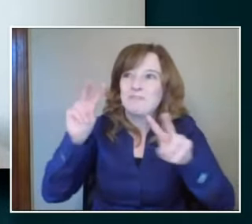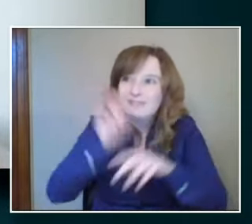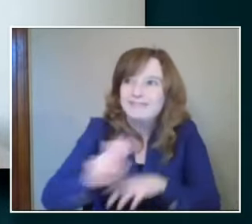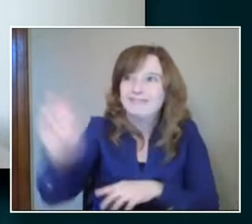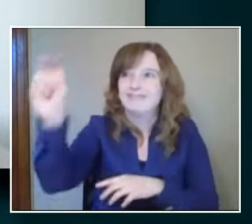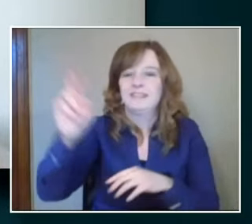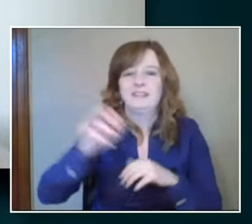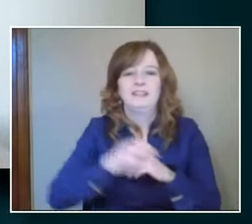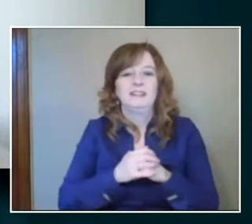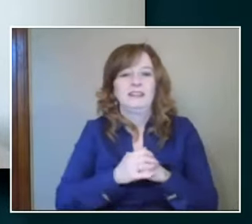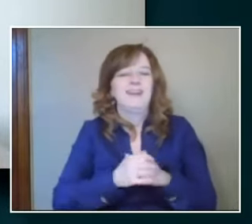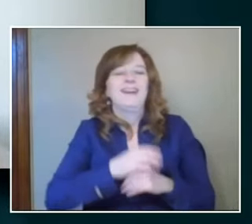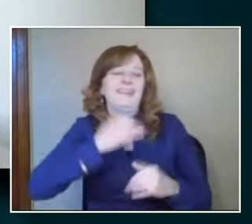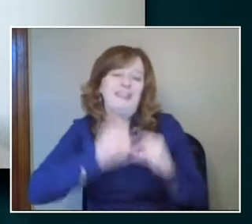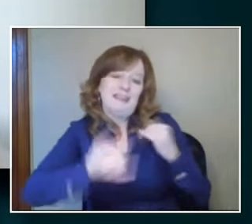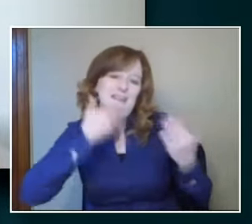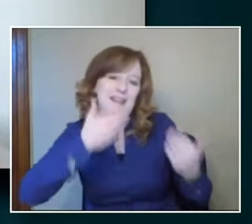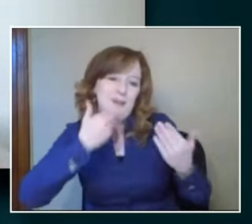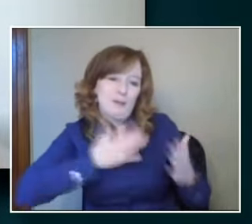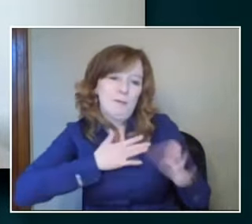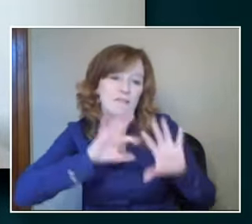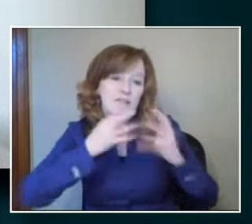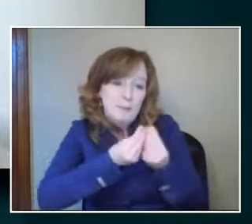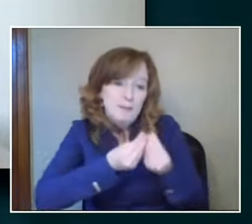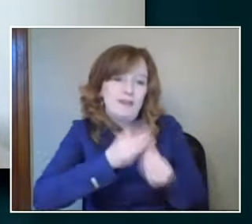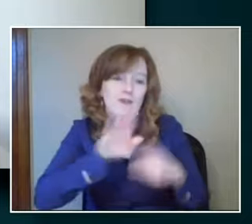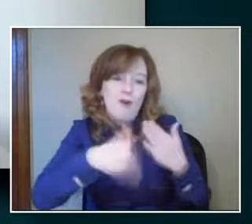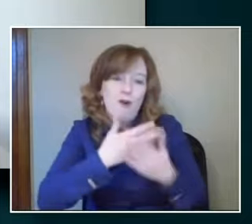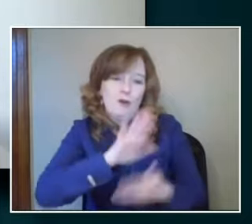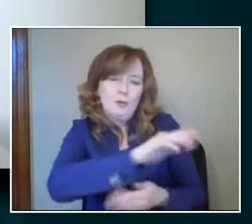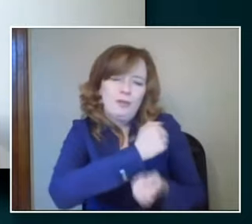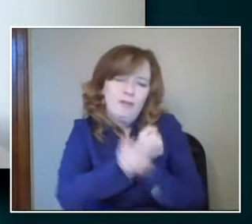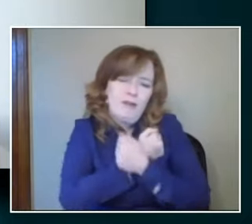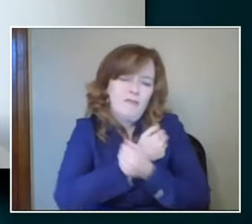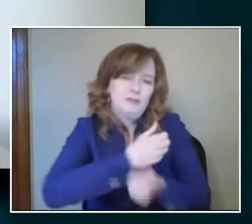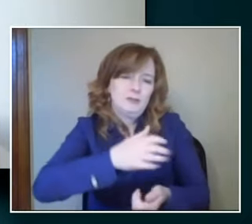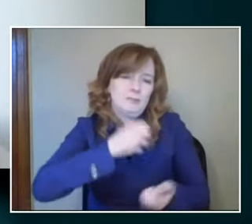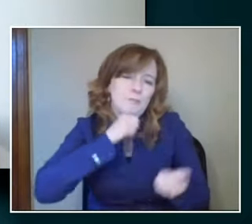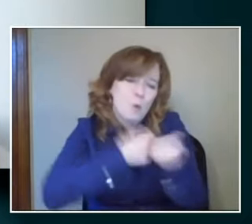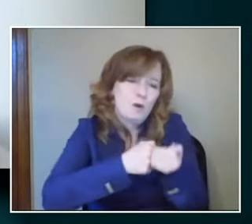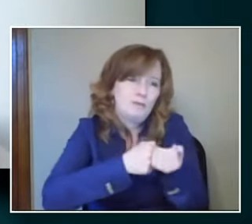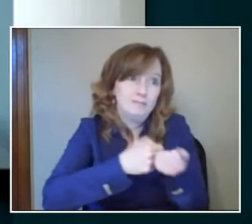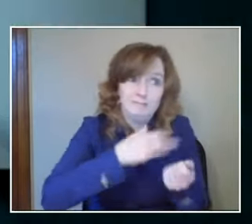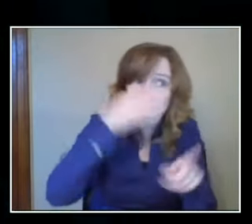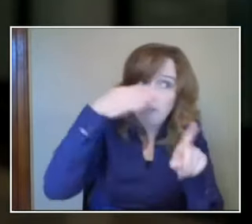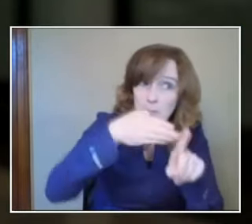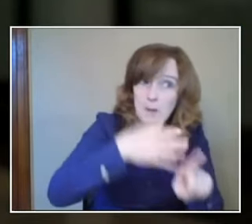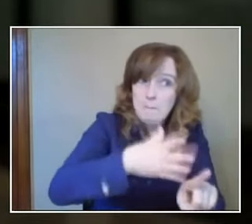my family for all of your love and support. I'm talking to you, Mom. Thank you.